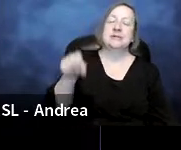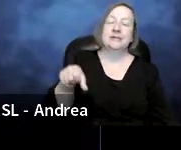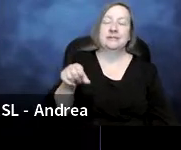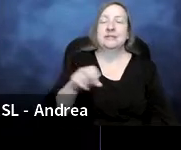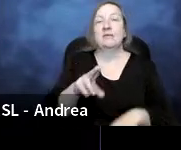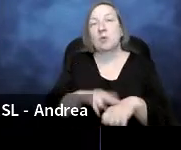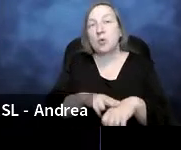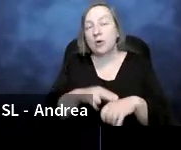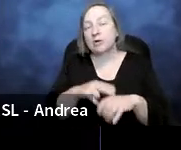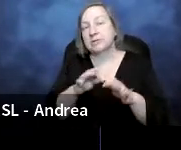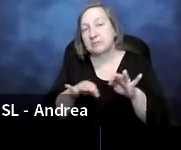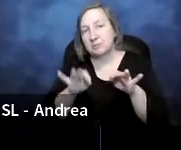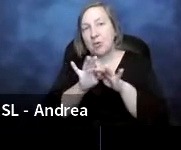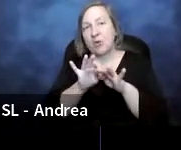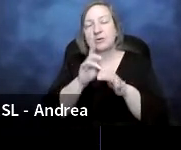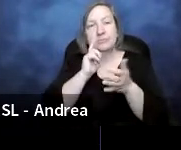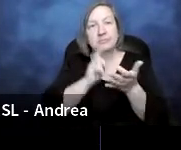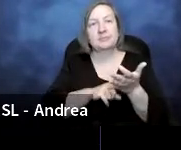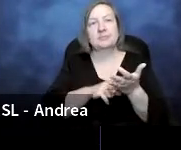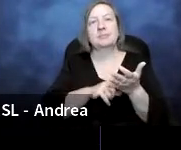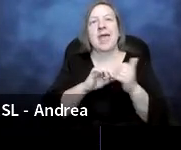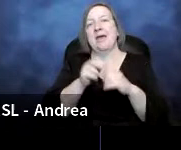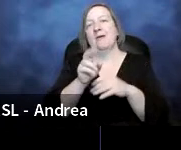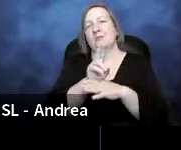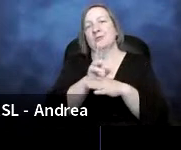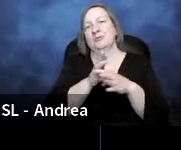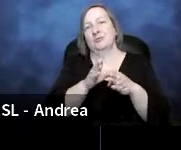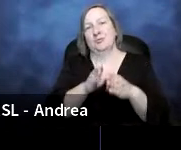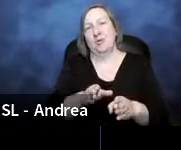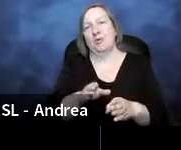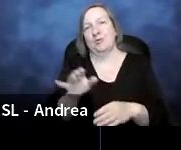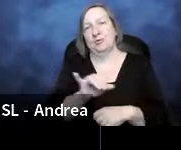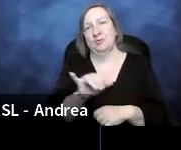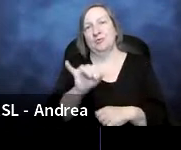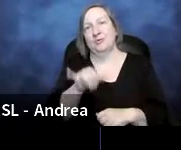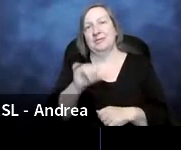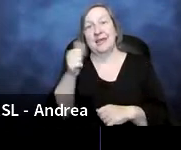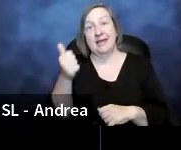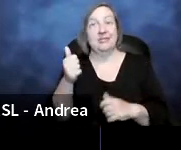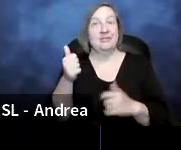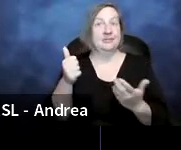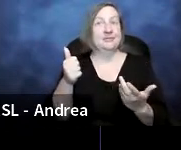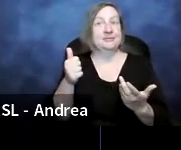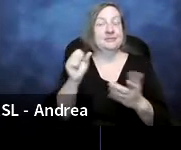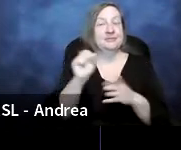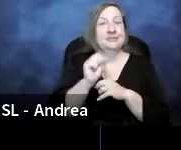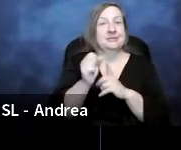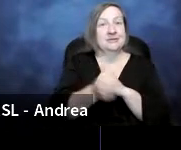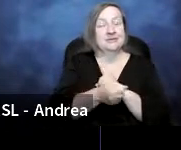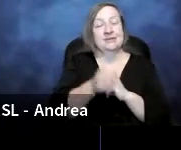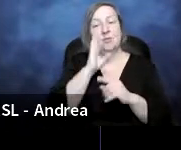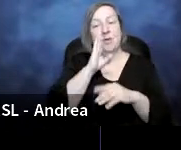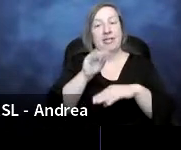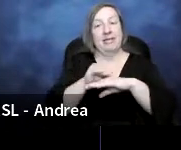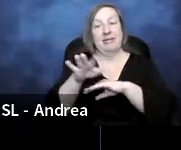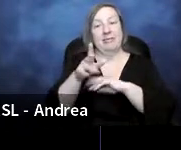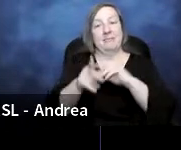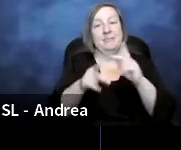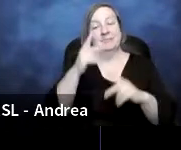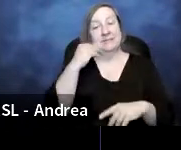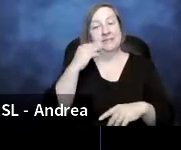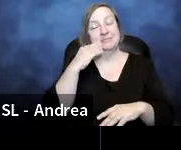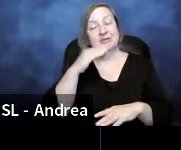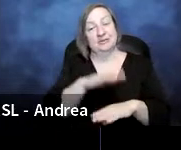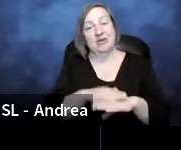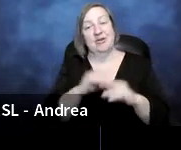And then, of course, it is important to consider the road users as well, as this is a scheme that will be impacting the